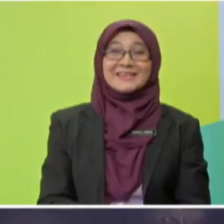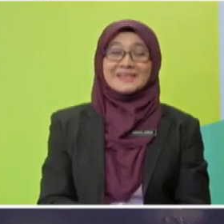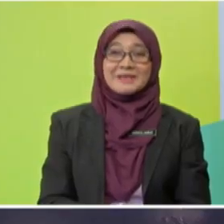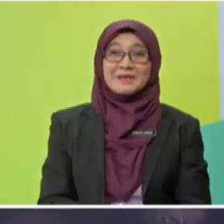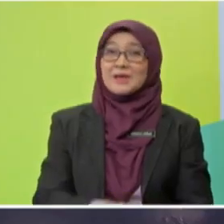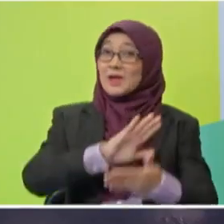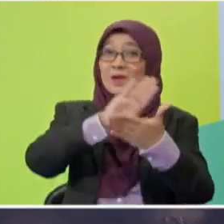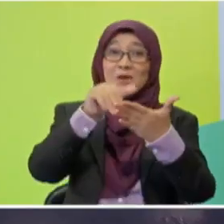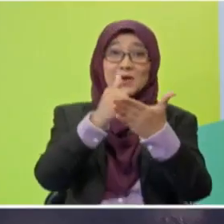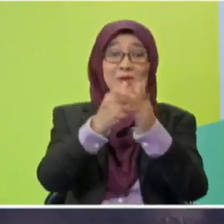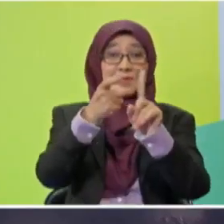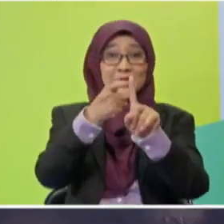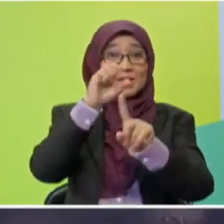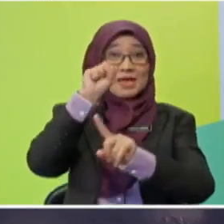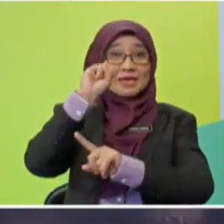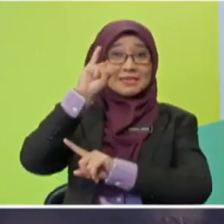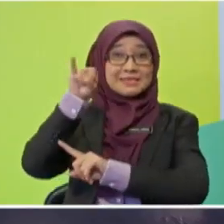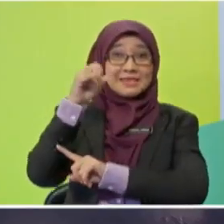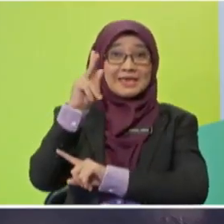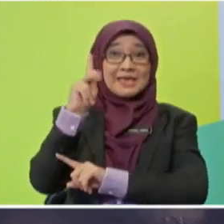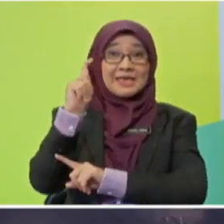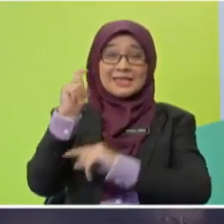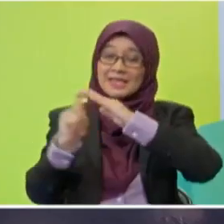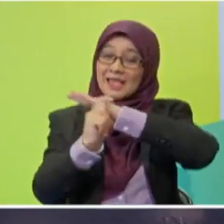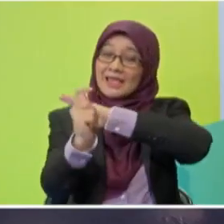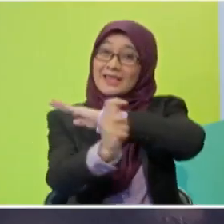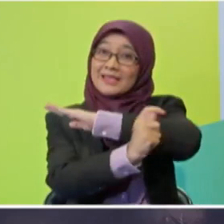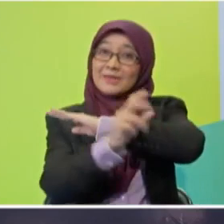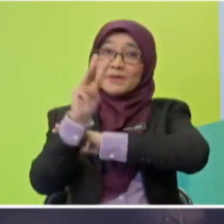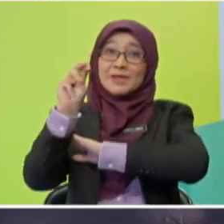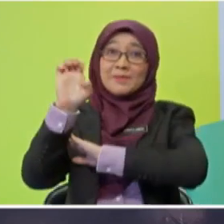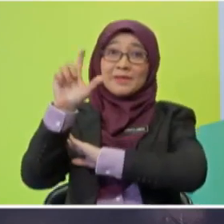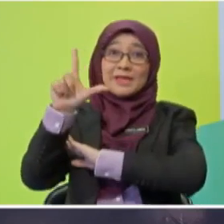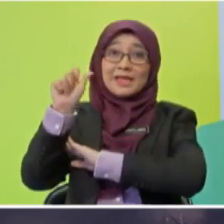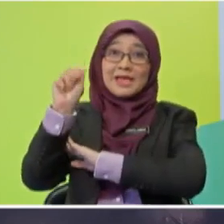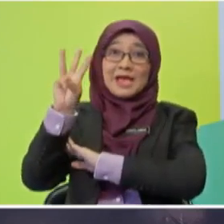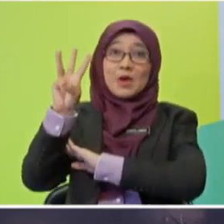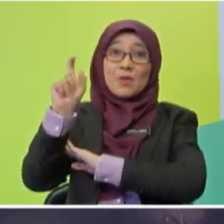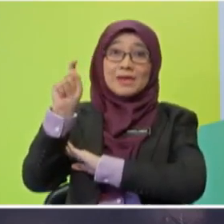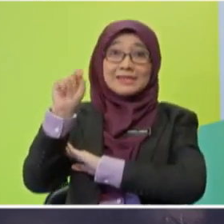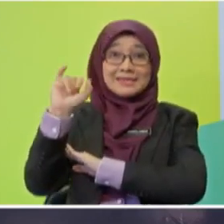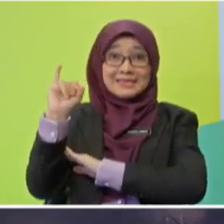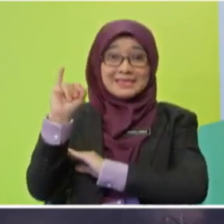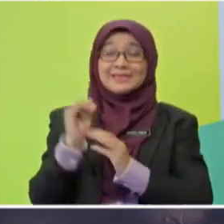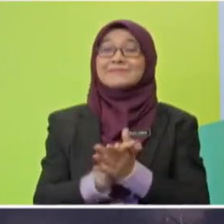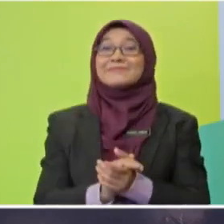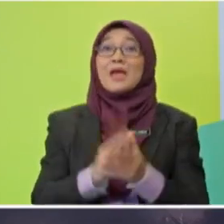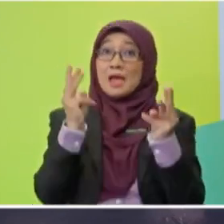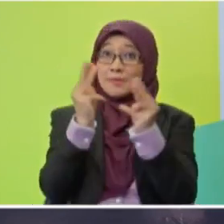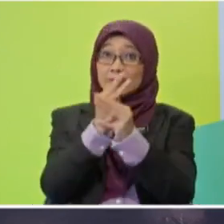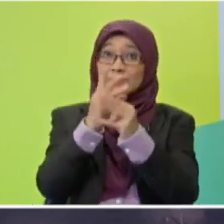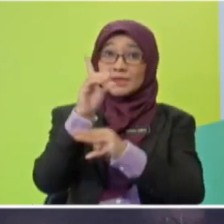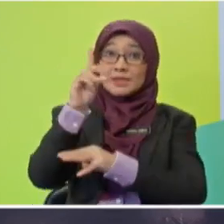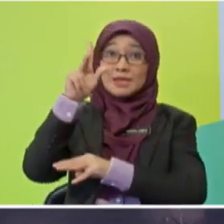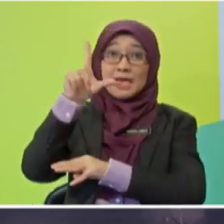they are all from SJKT Taman Melawati. All right, that's wonderful. And Teacher Kalai, in mathematics DLP today, what